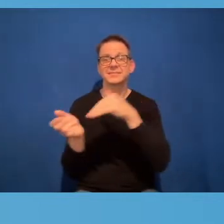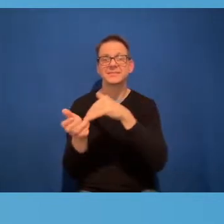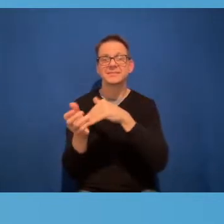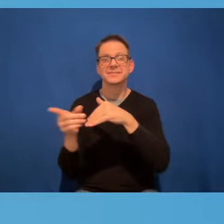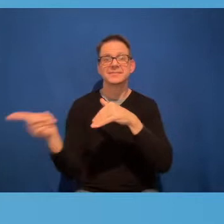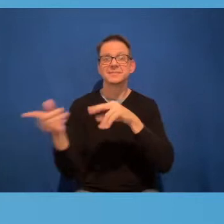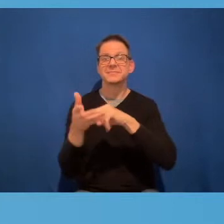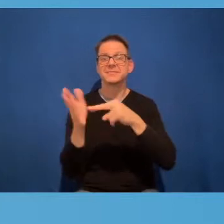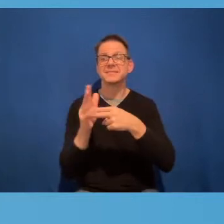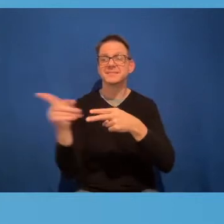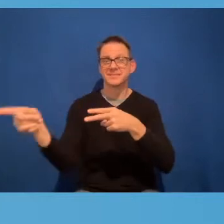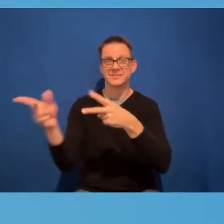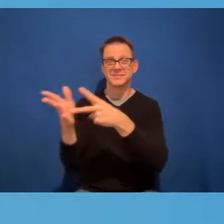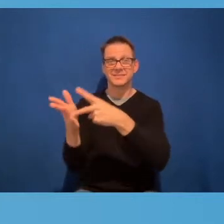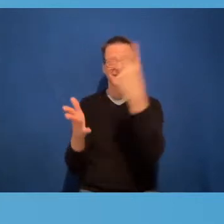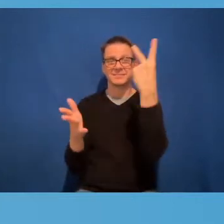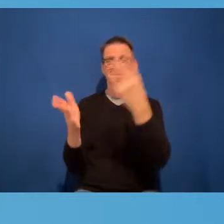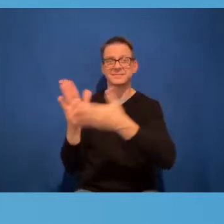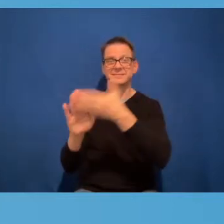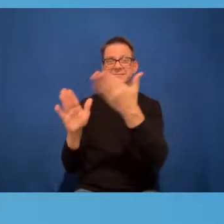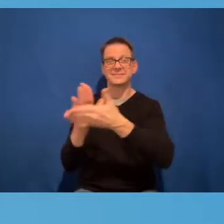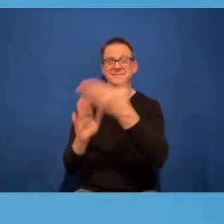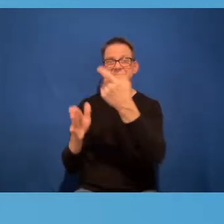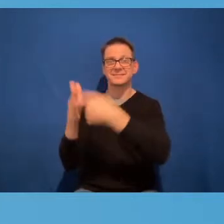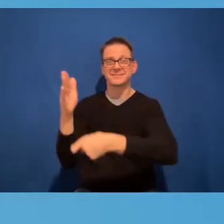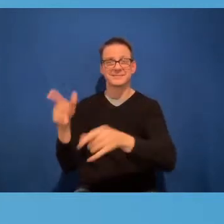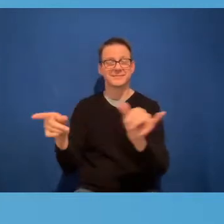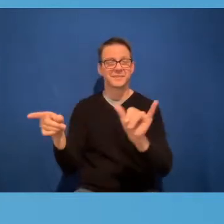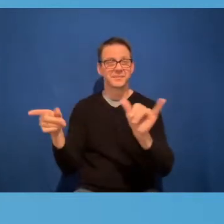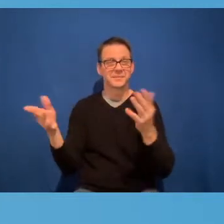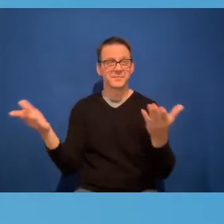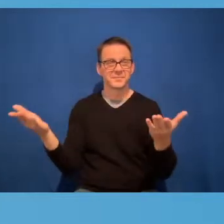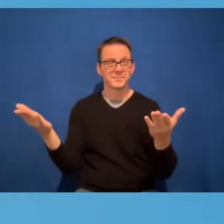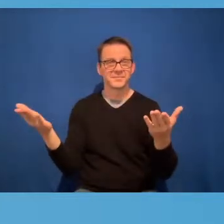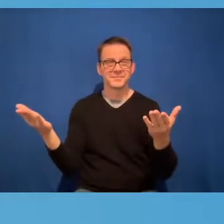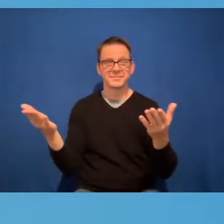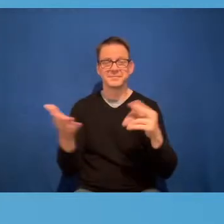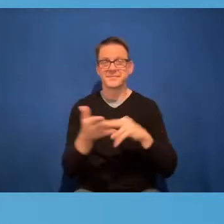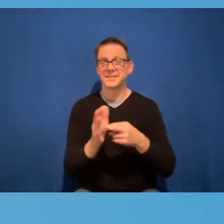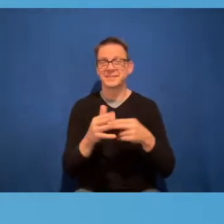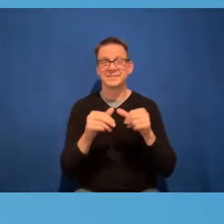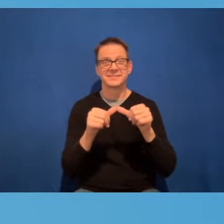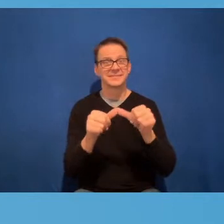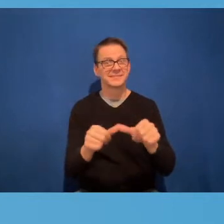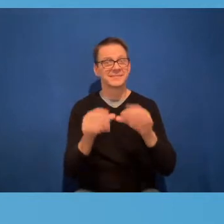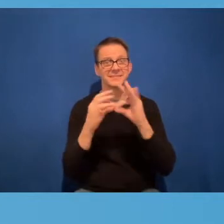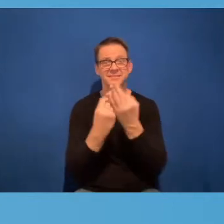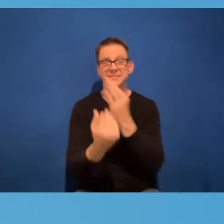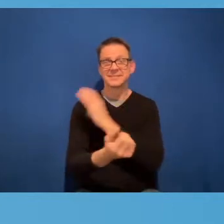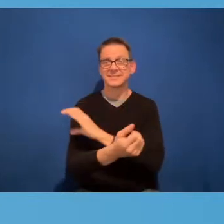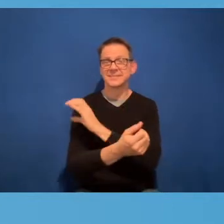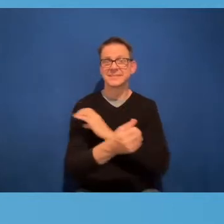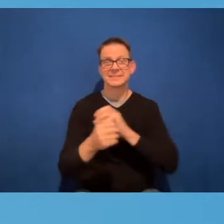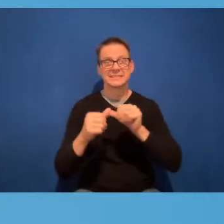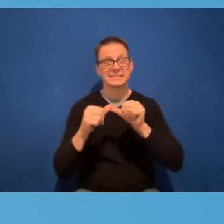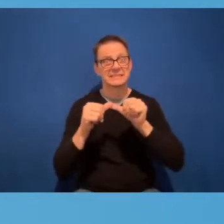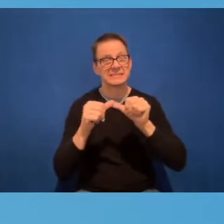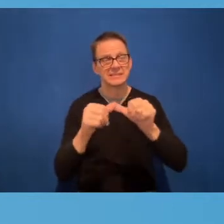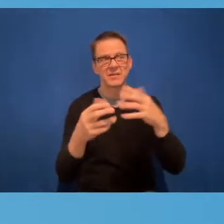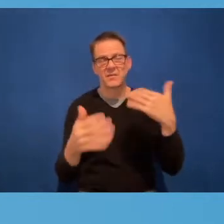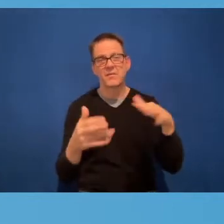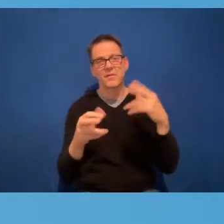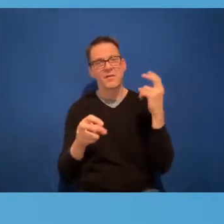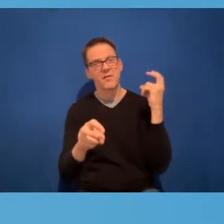as well. So in essence, it's difficult to maintain a family clinic. That's why we see clinics are being closed and doctors are